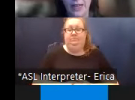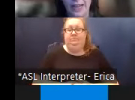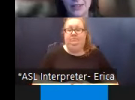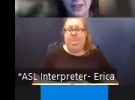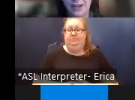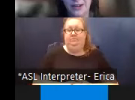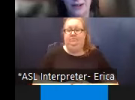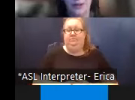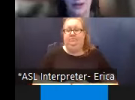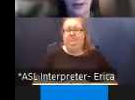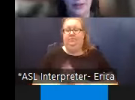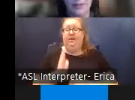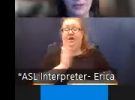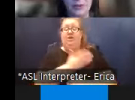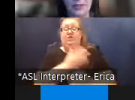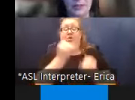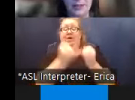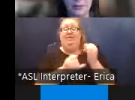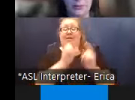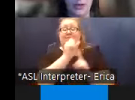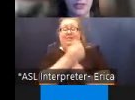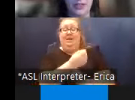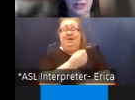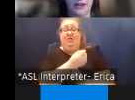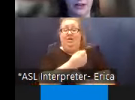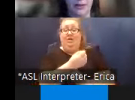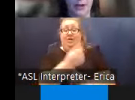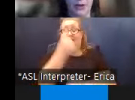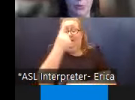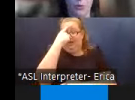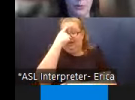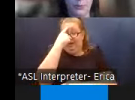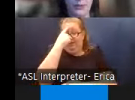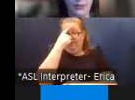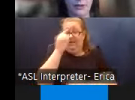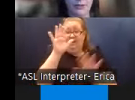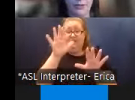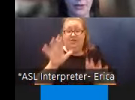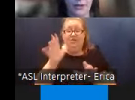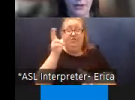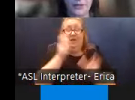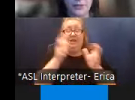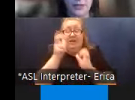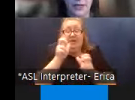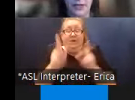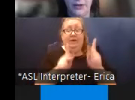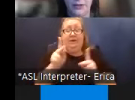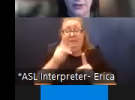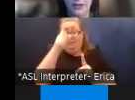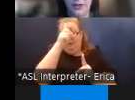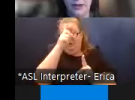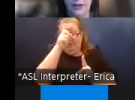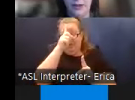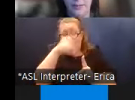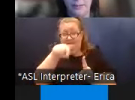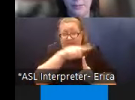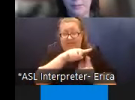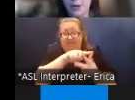This is our last scenario. So I think it'd be great to hear about what people think of these